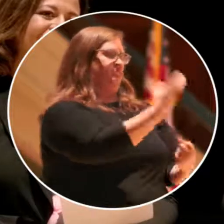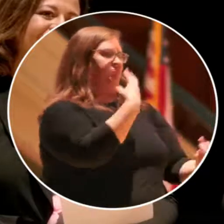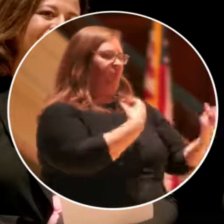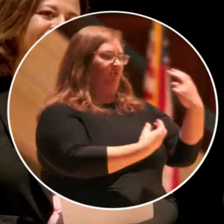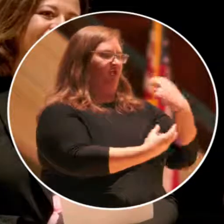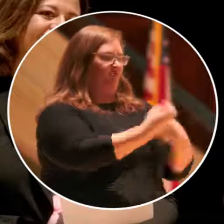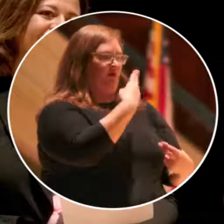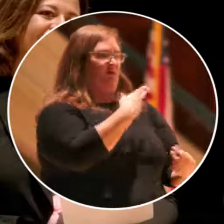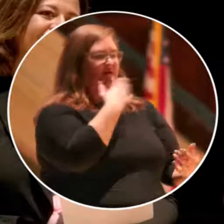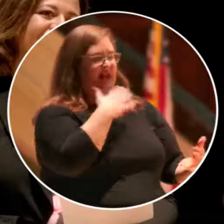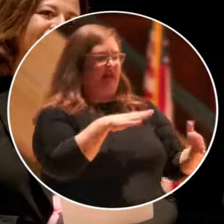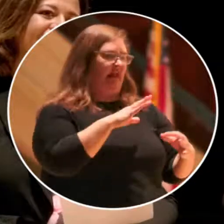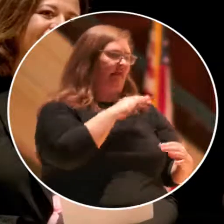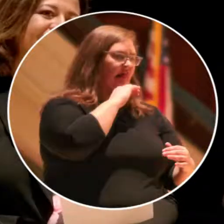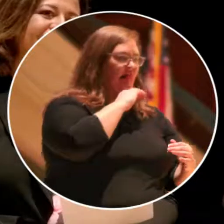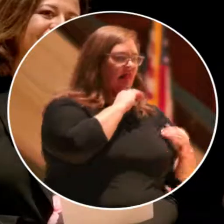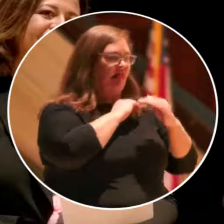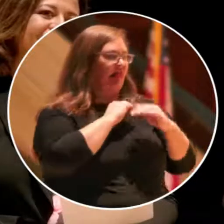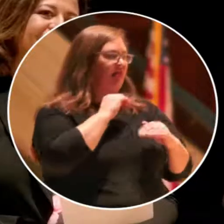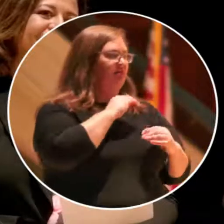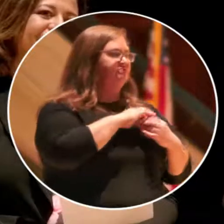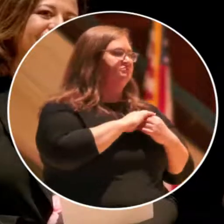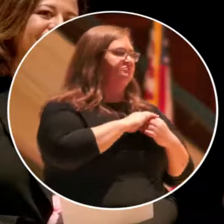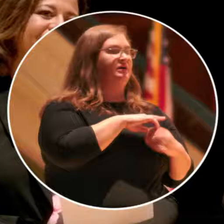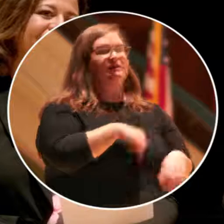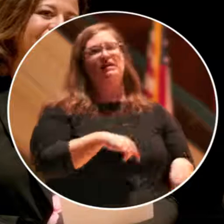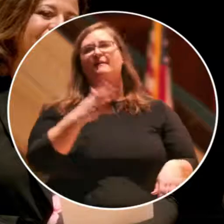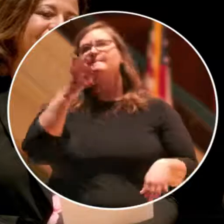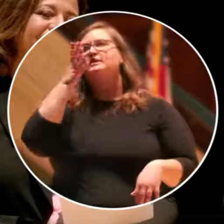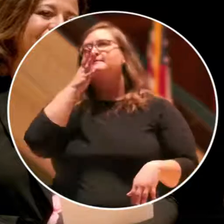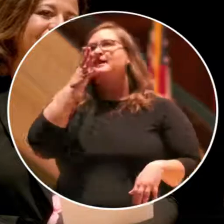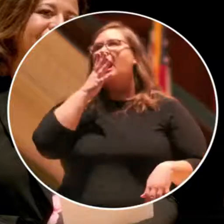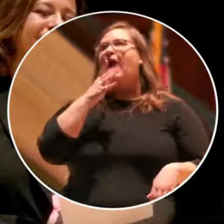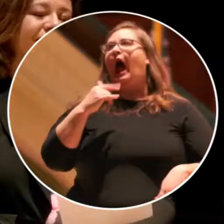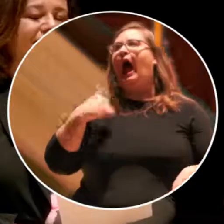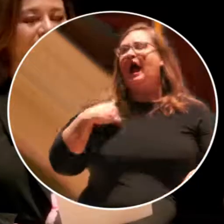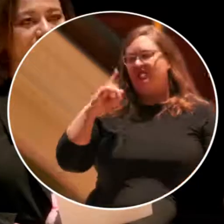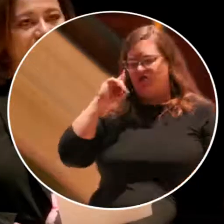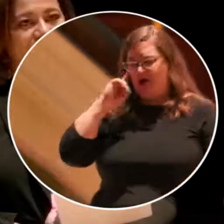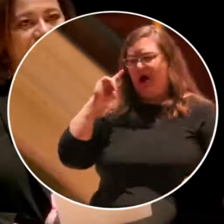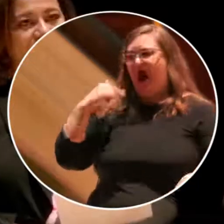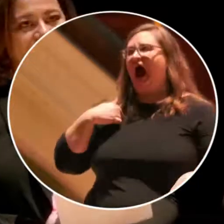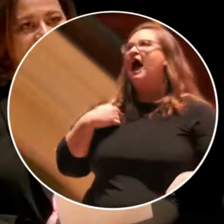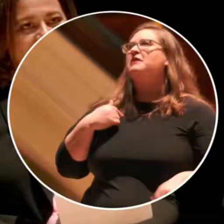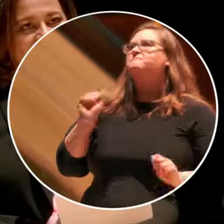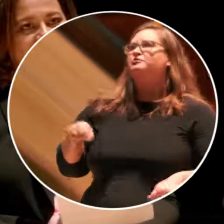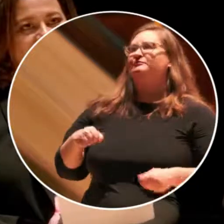Mama, I thought I would reach a point in my life where I could take care of you.